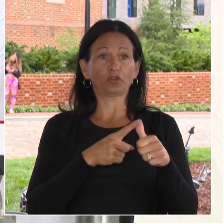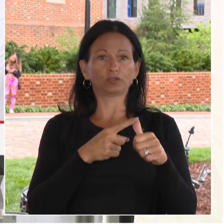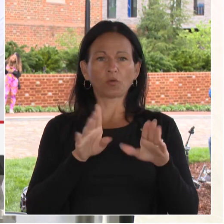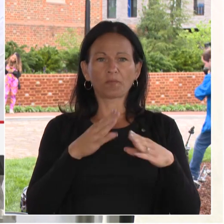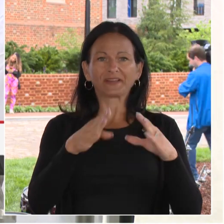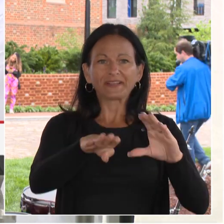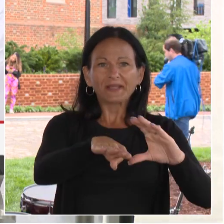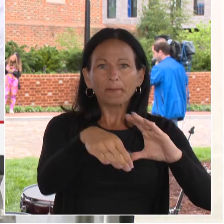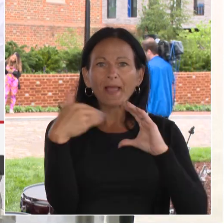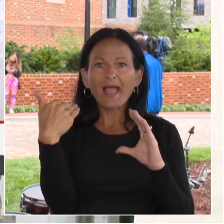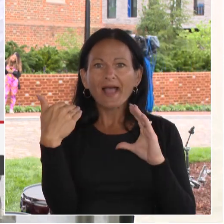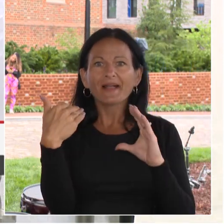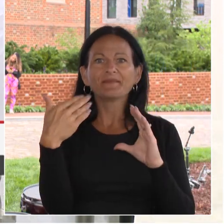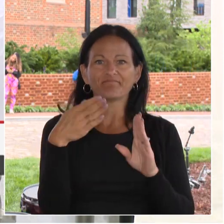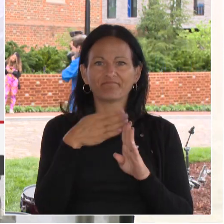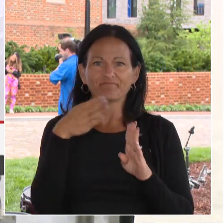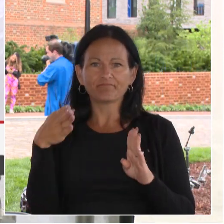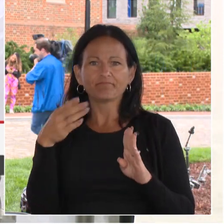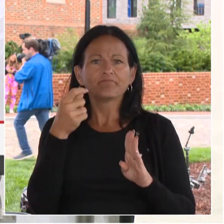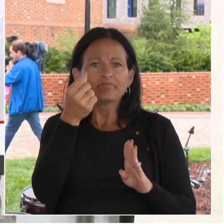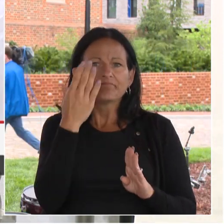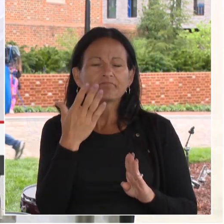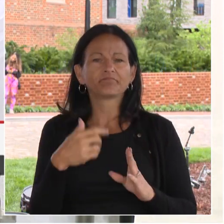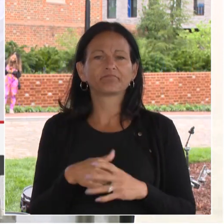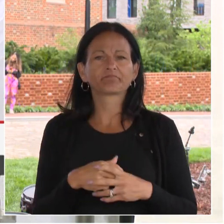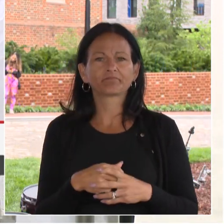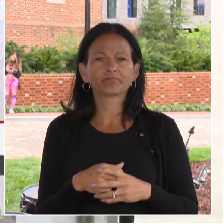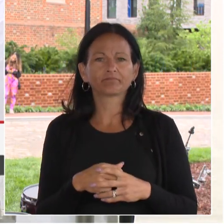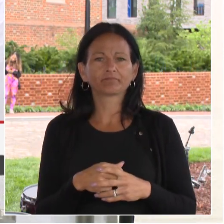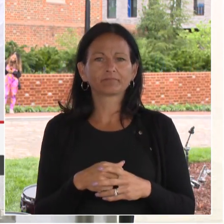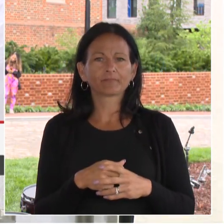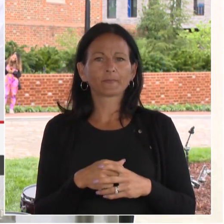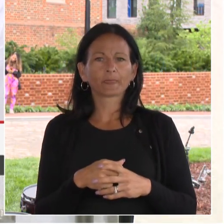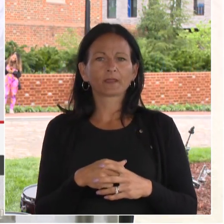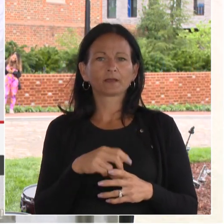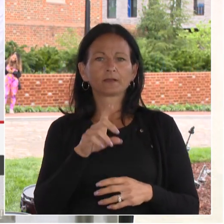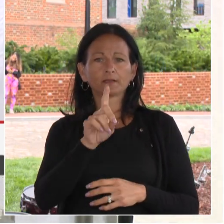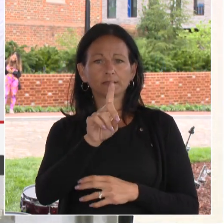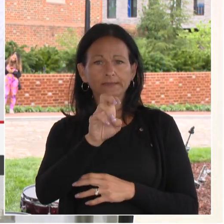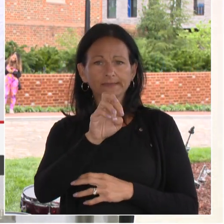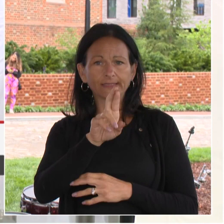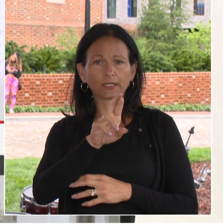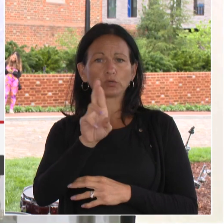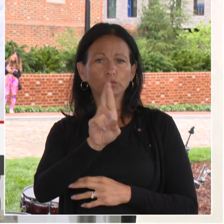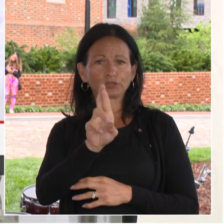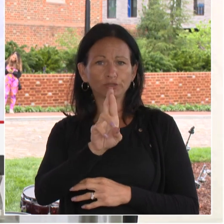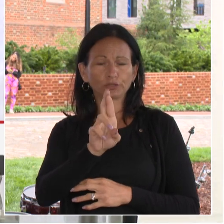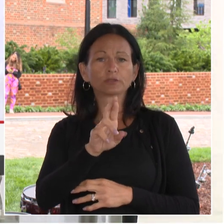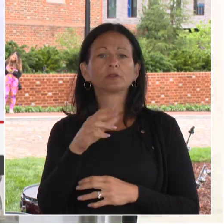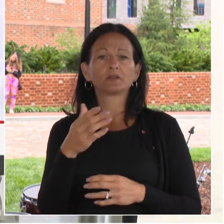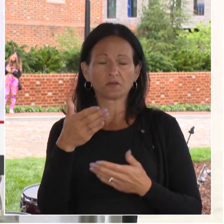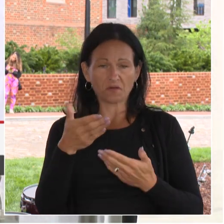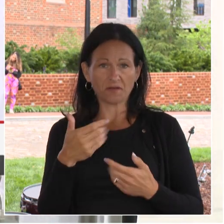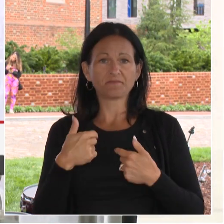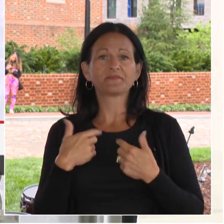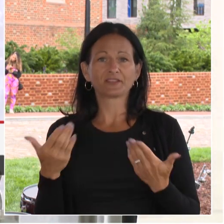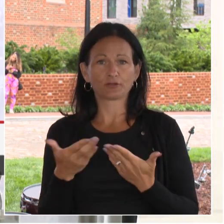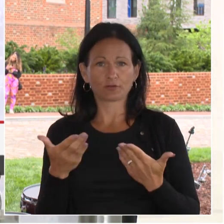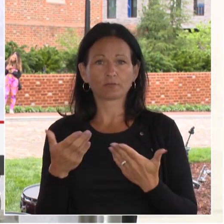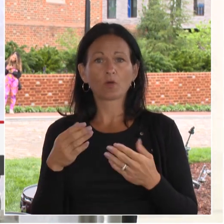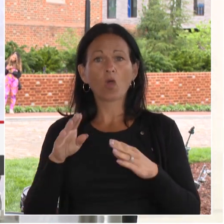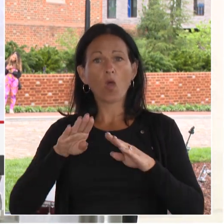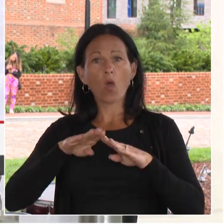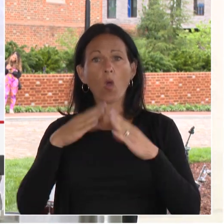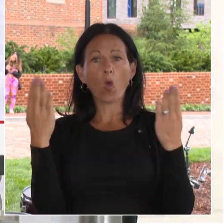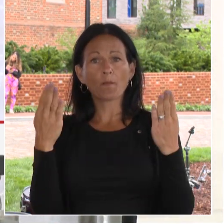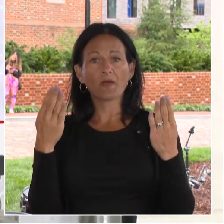"Dear Richard, welcome to the neighborhood and all the best as you celebrate City Ridge's opening and the opening of Wegmans. You met